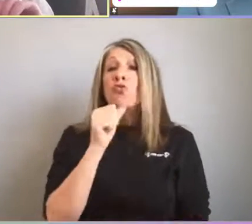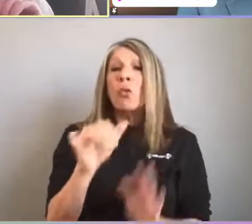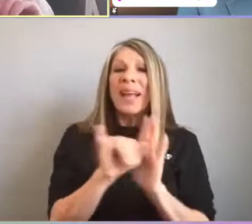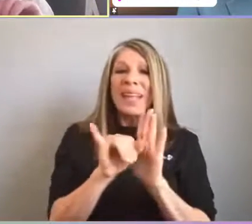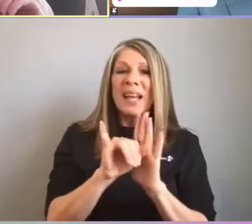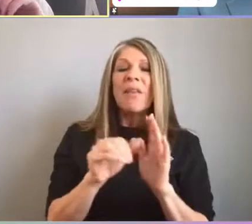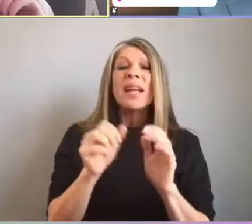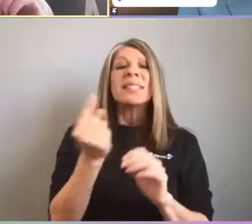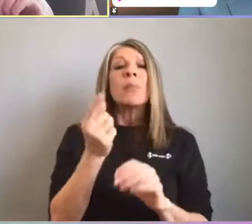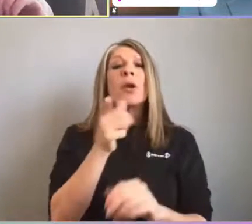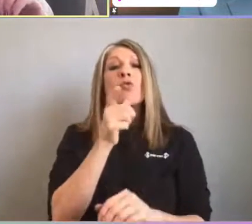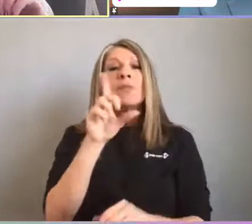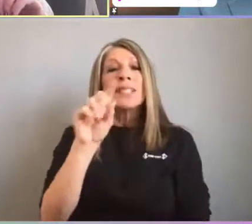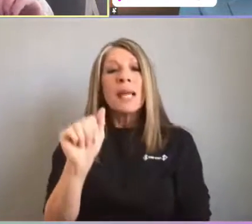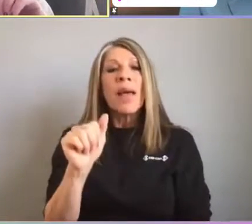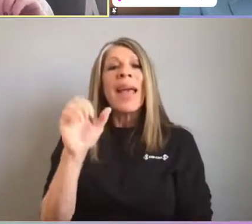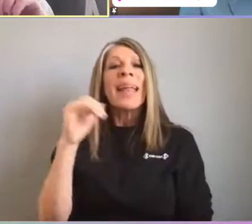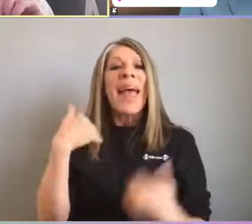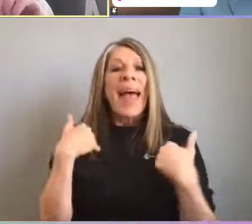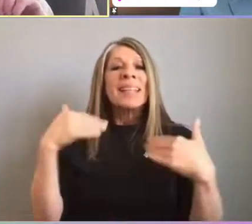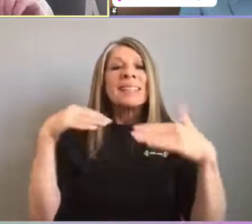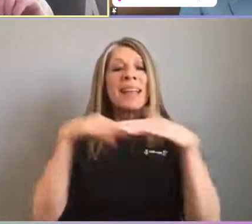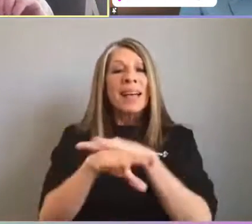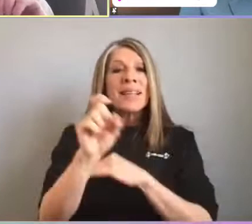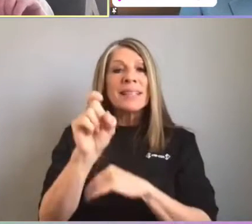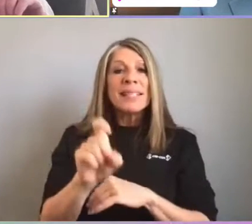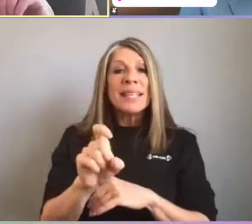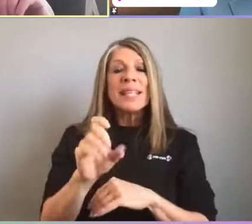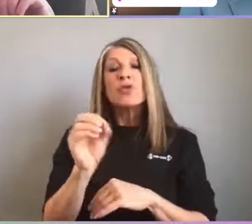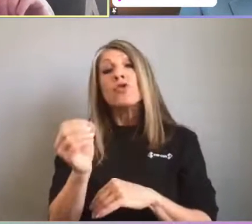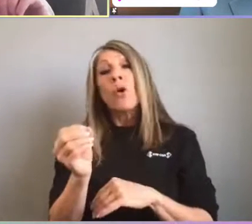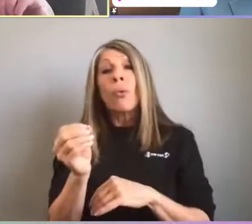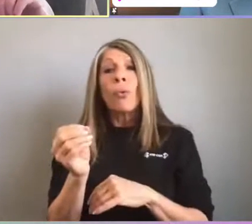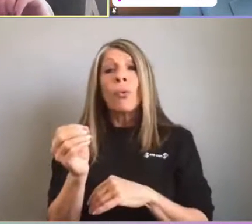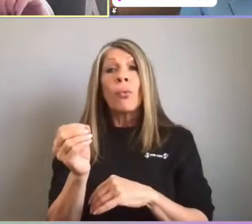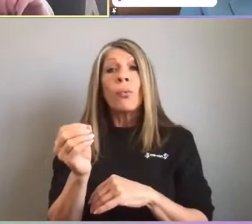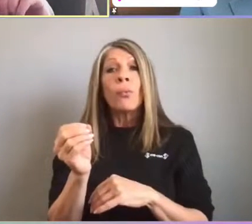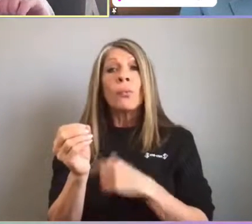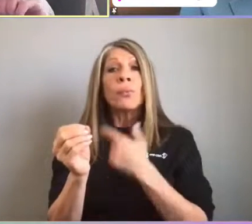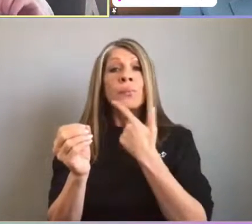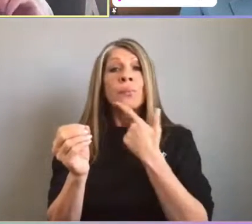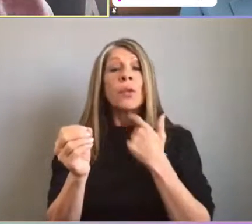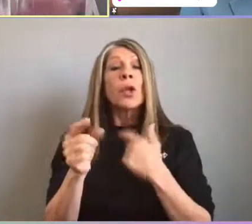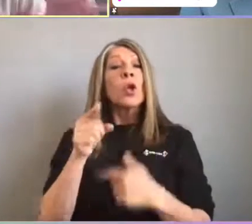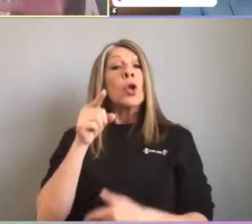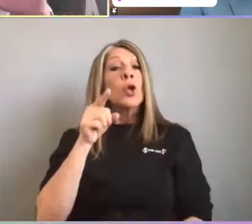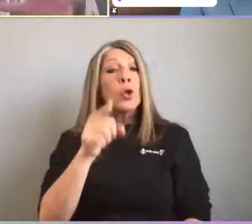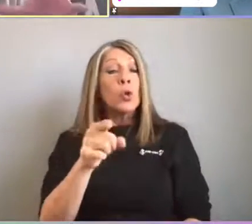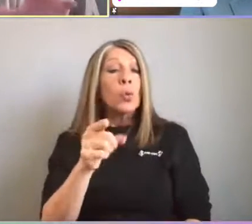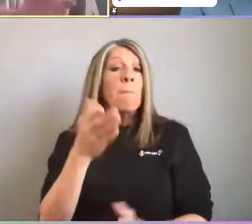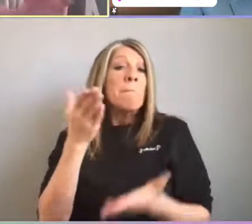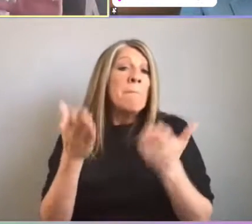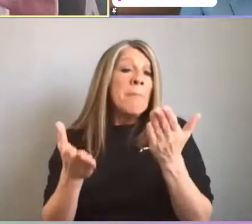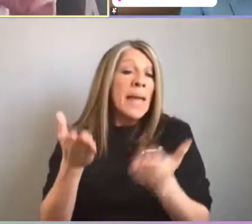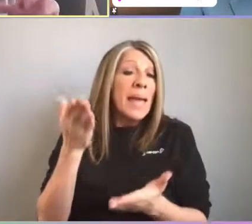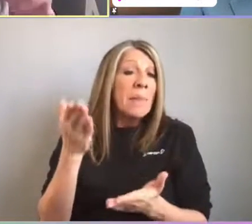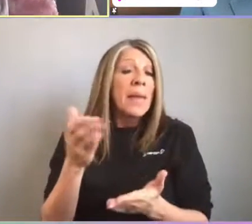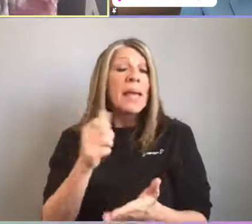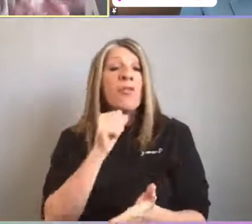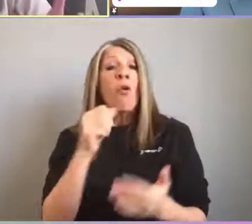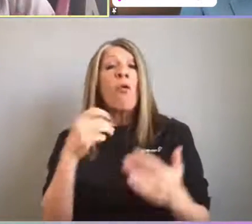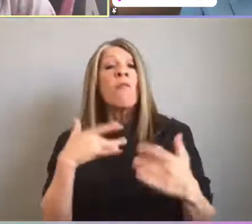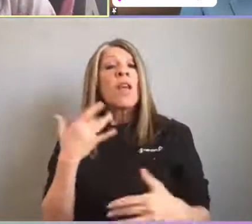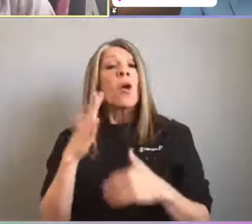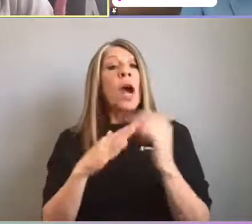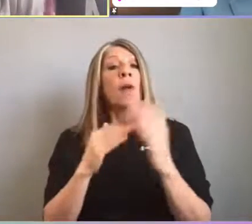disabled and has access needs. Therefore, you may or may not feel comfortable, but I